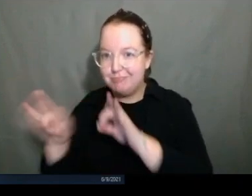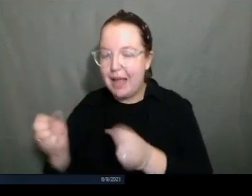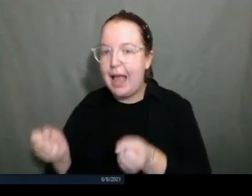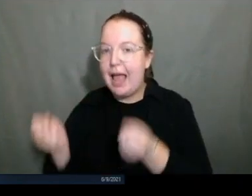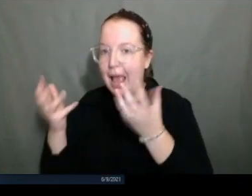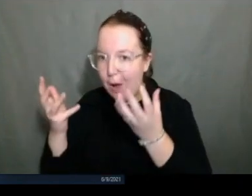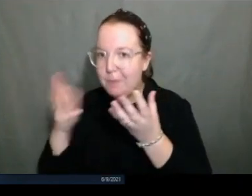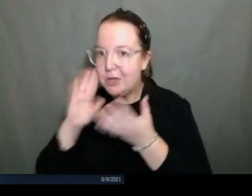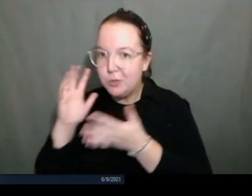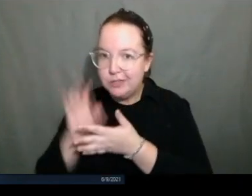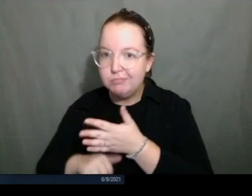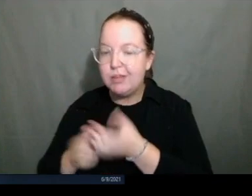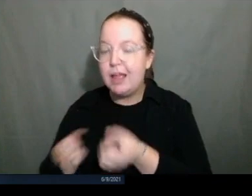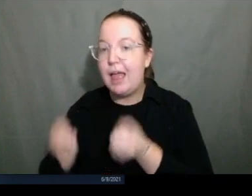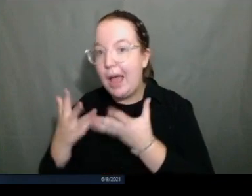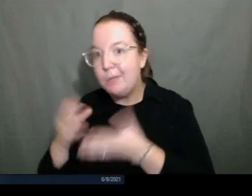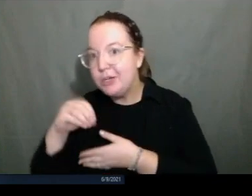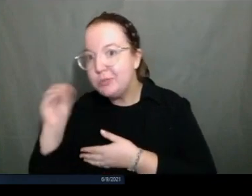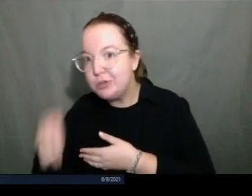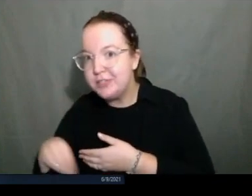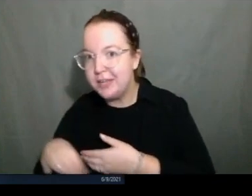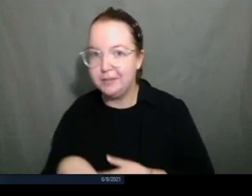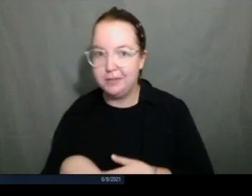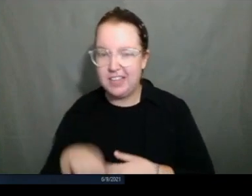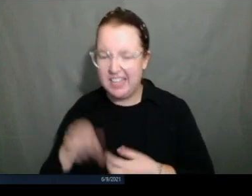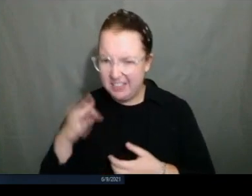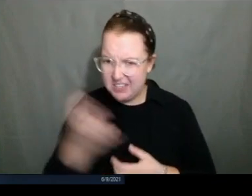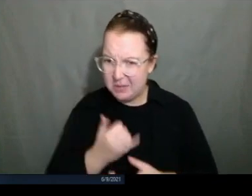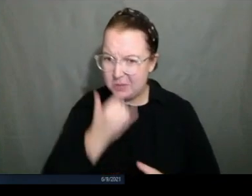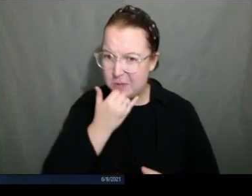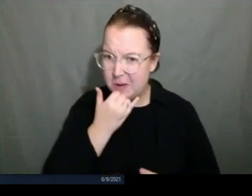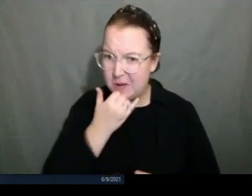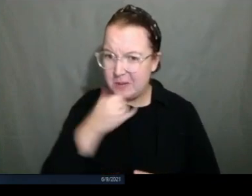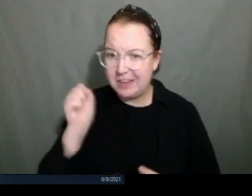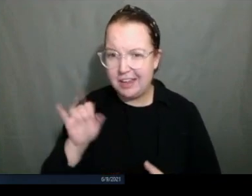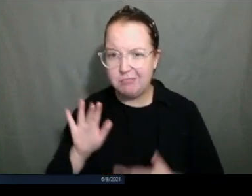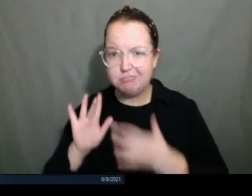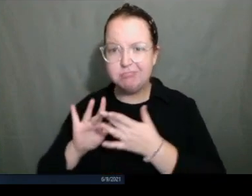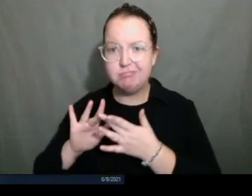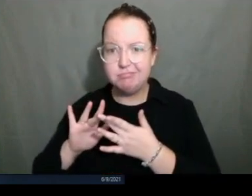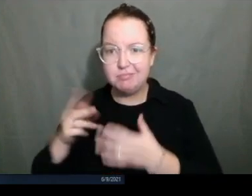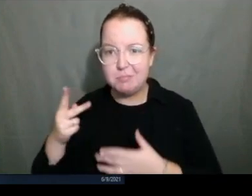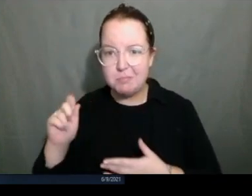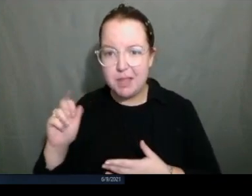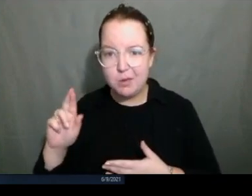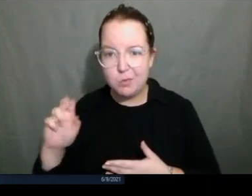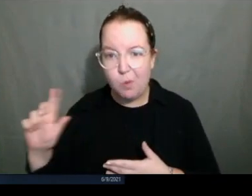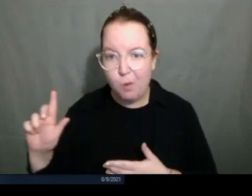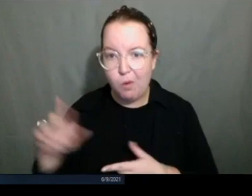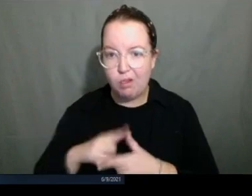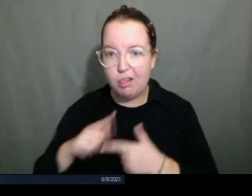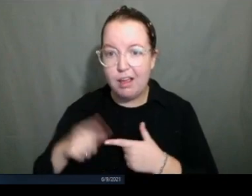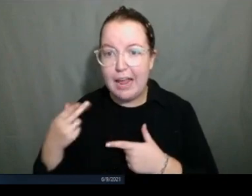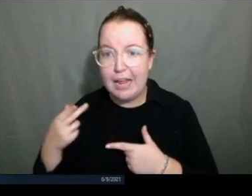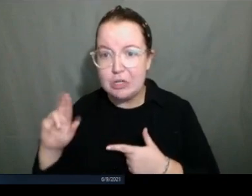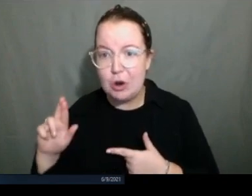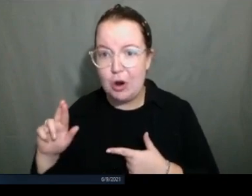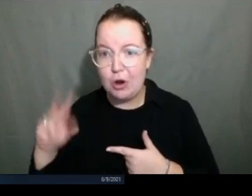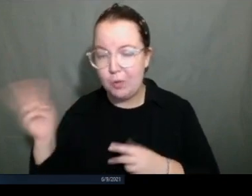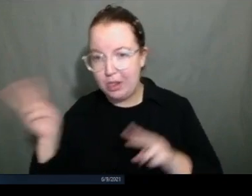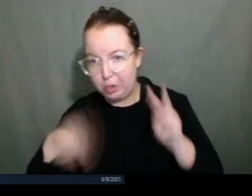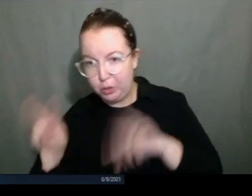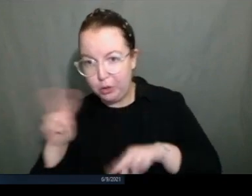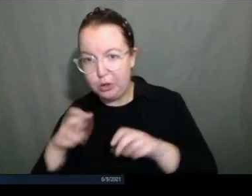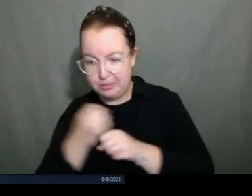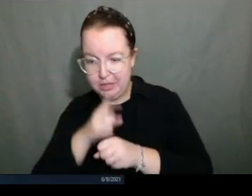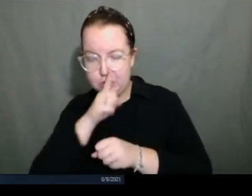or scheduled percent. Anything looks incorrect, you can always let HR or payroll know, and we can look into that and make sure that it gets